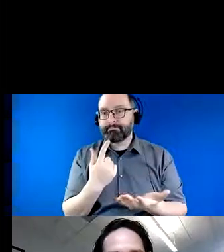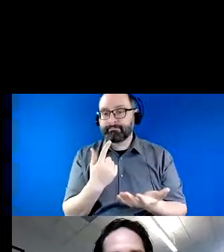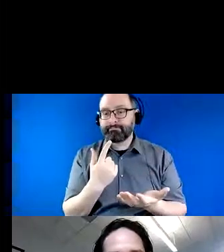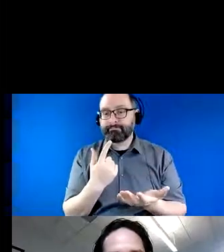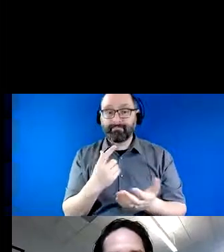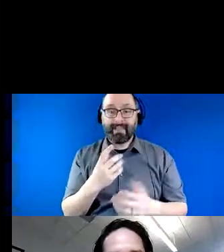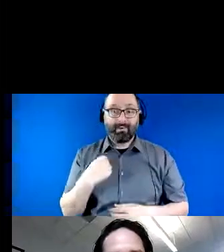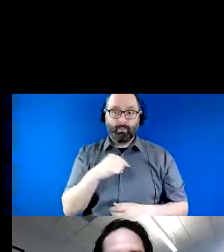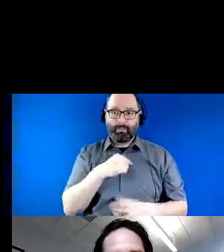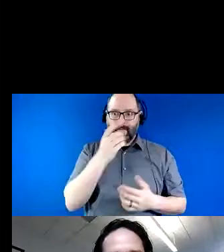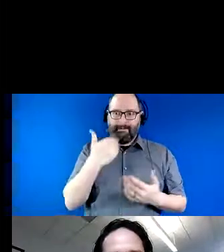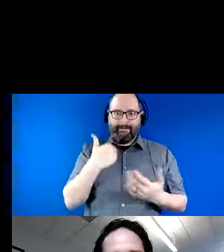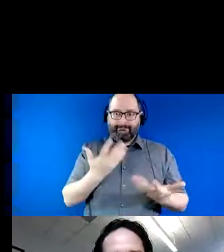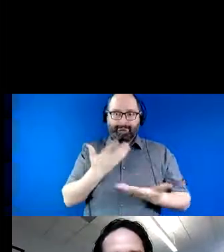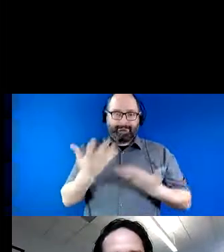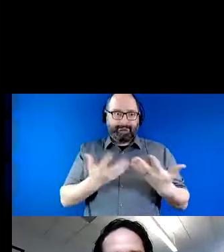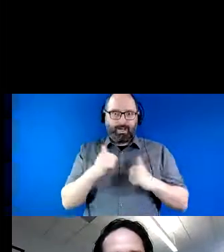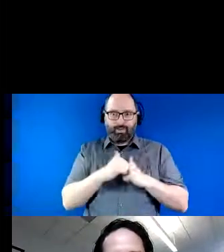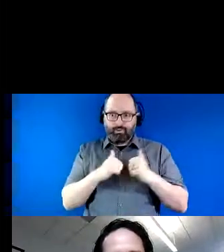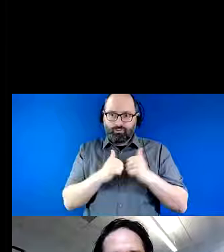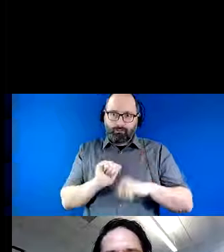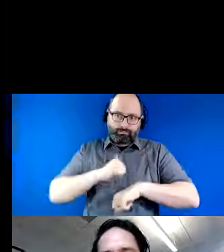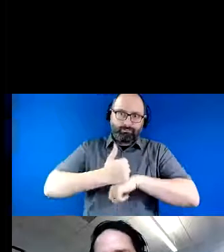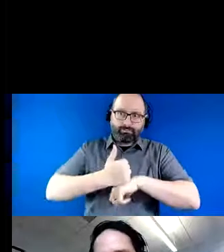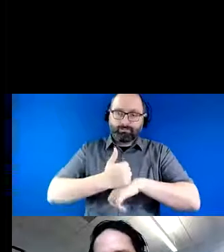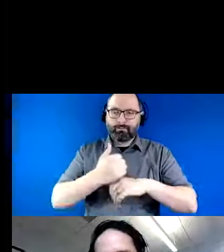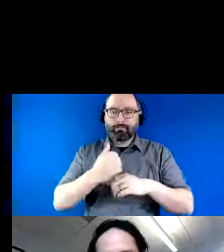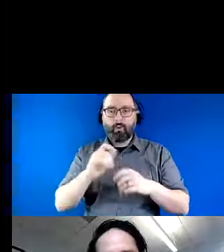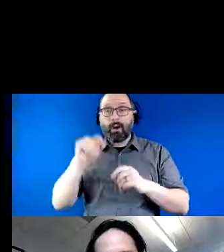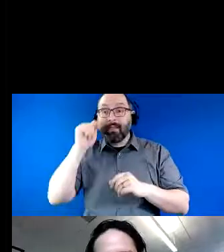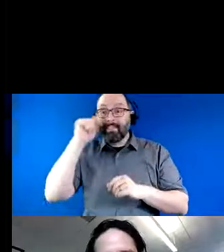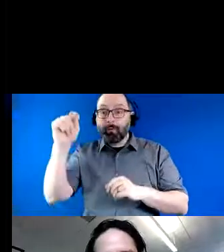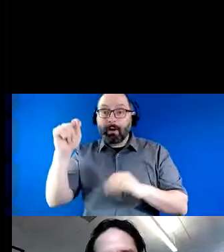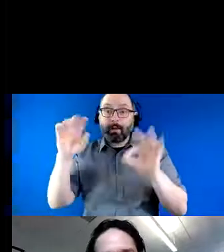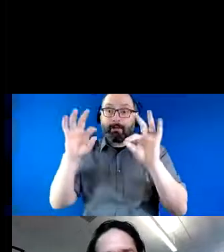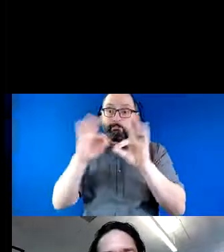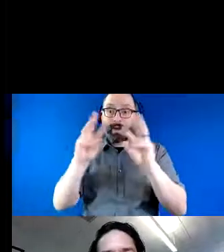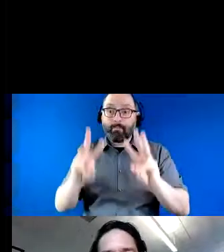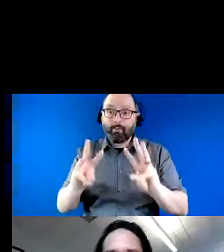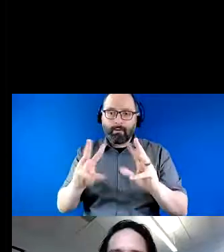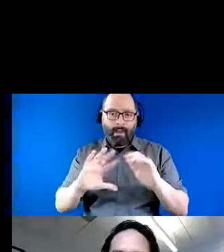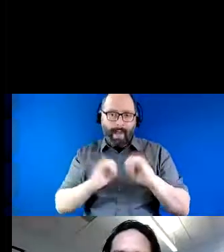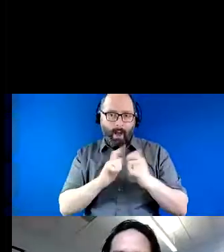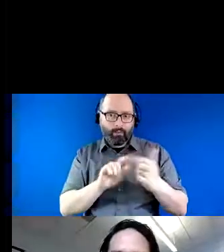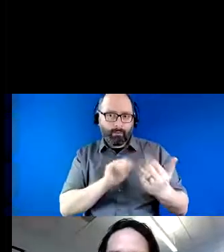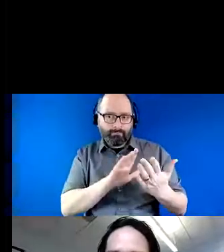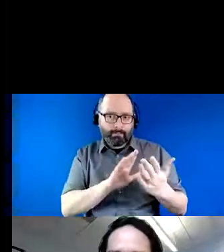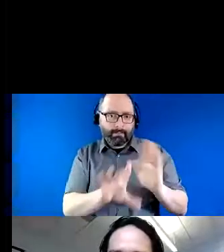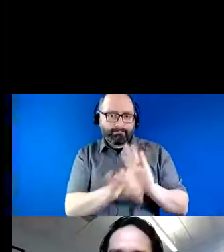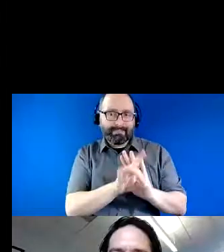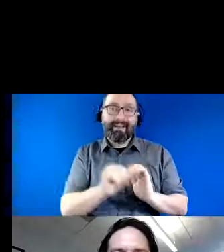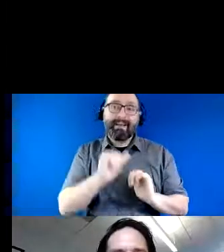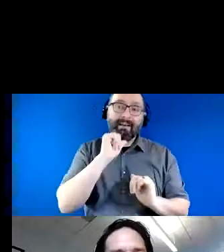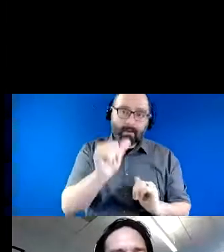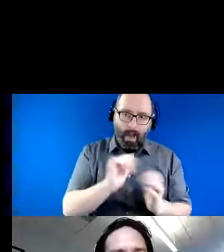And we don't really have a structural or a theoretical framework about how to choose a